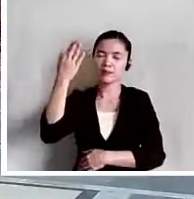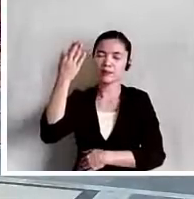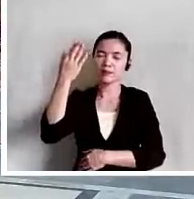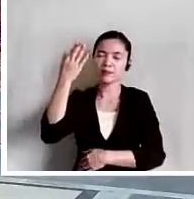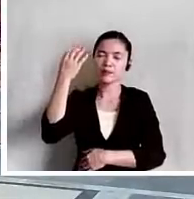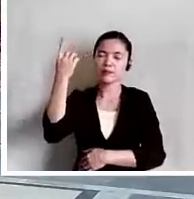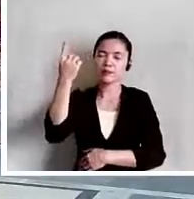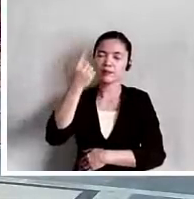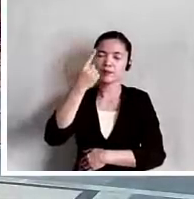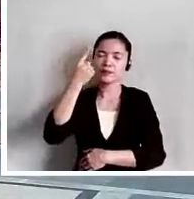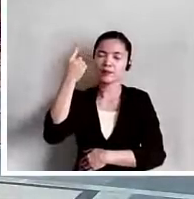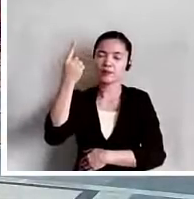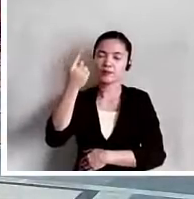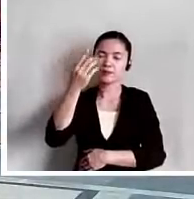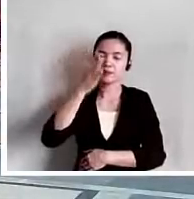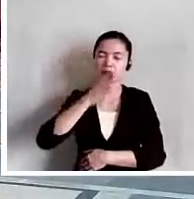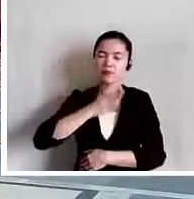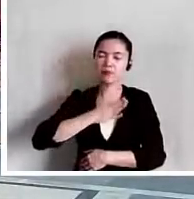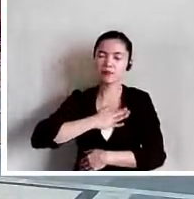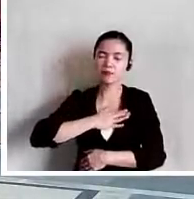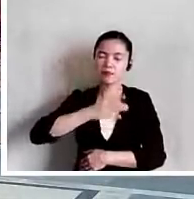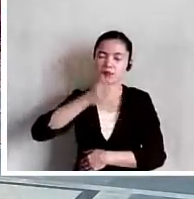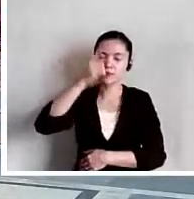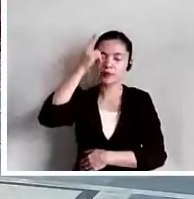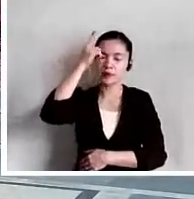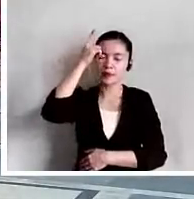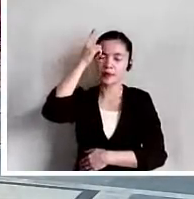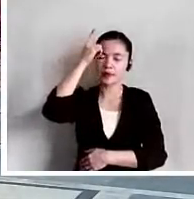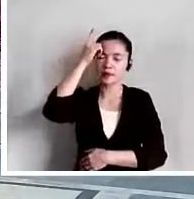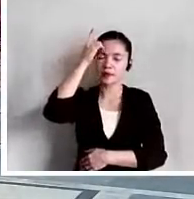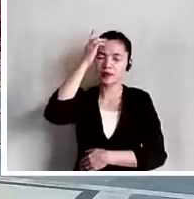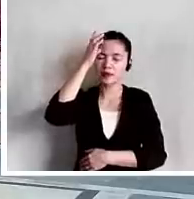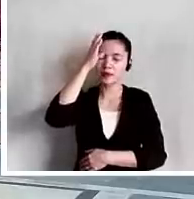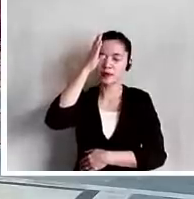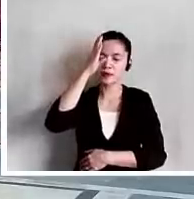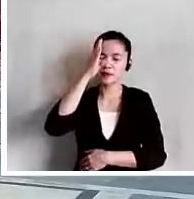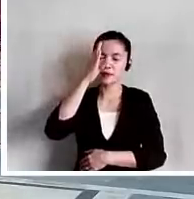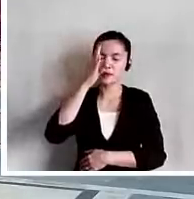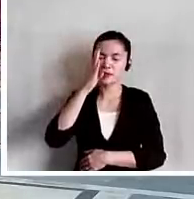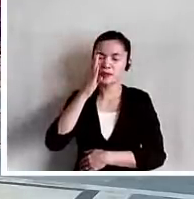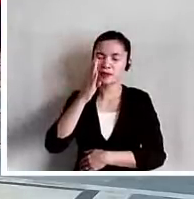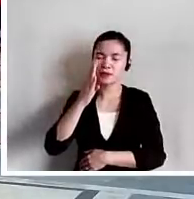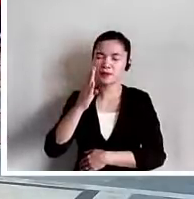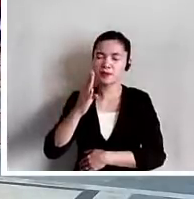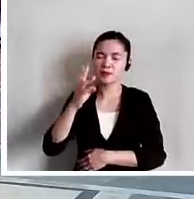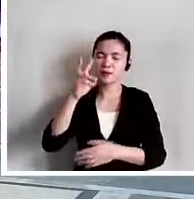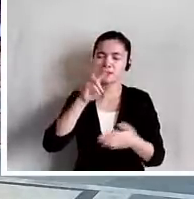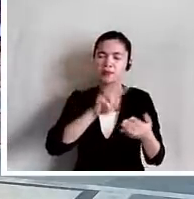Alone, my God, and